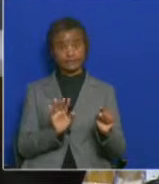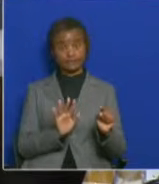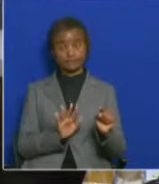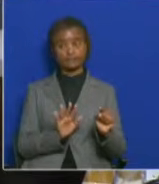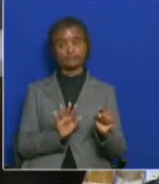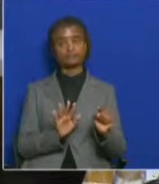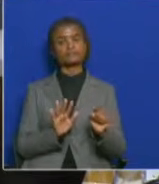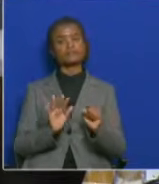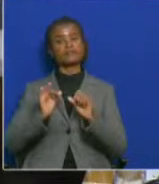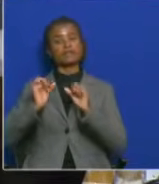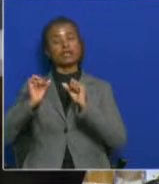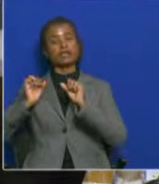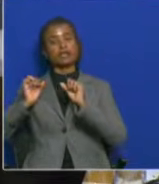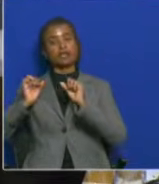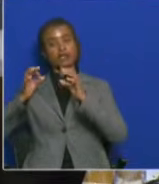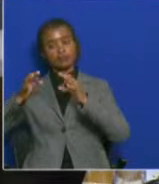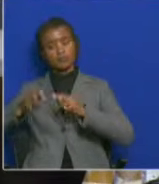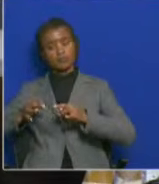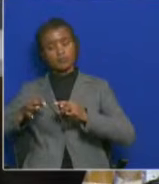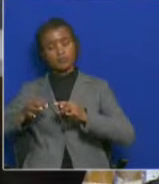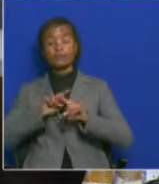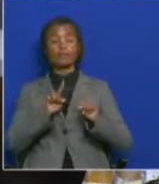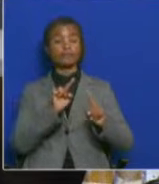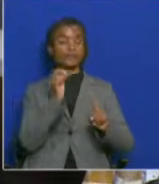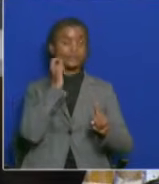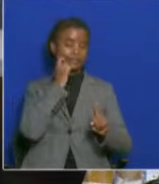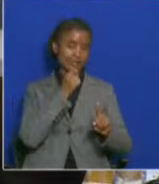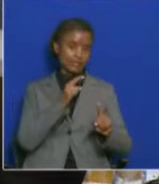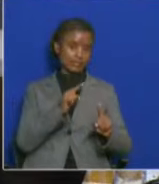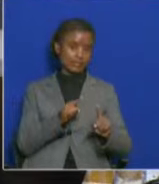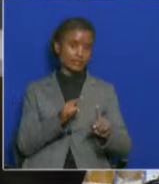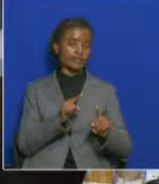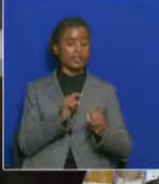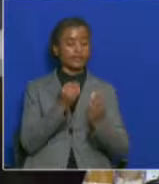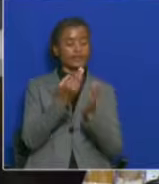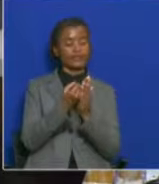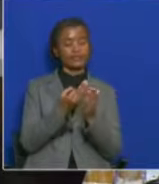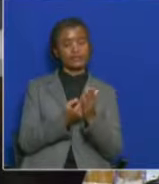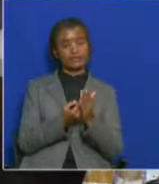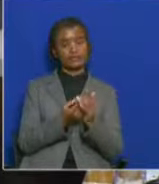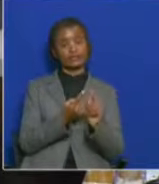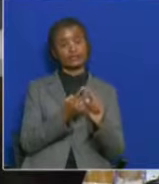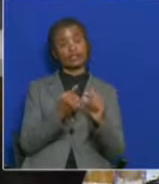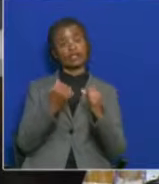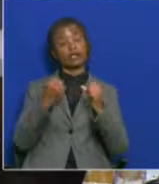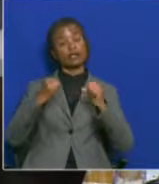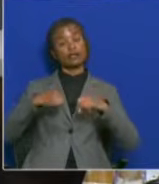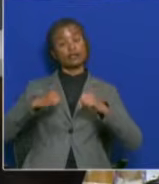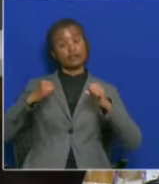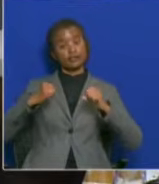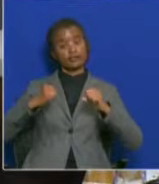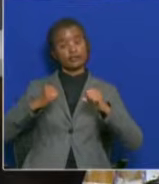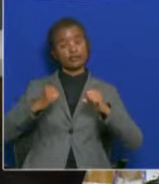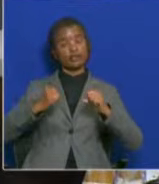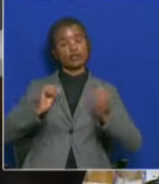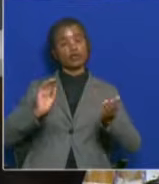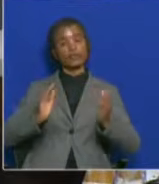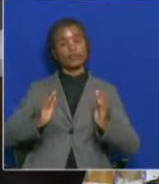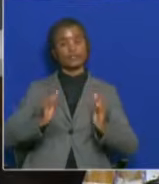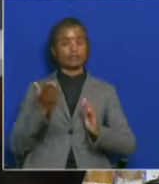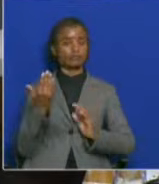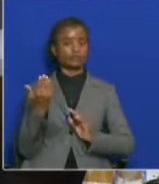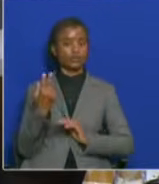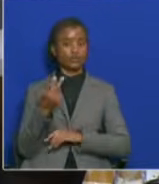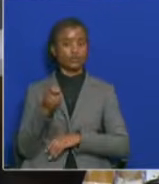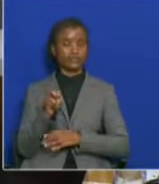facts that were agreed to by Carney Links than the 2014 facts in the Mazzotti affidavit. So it extends